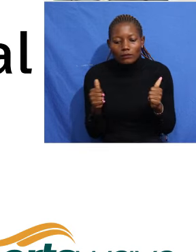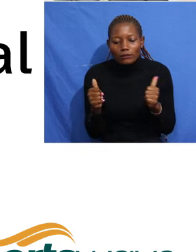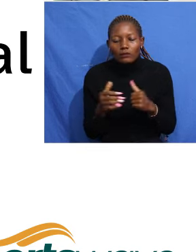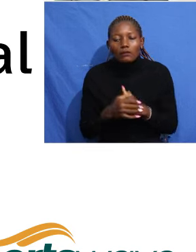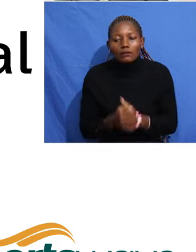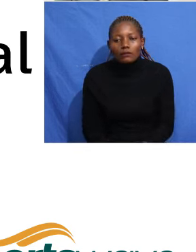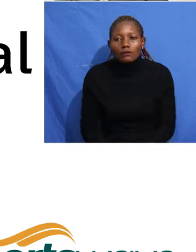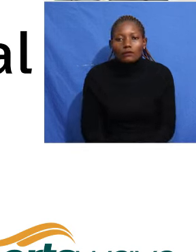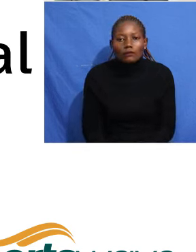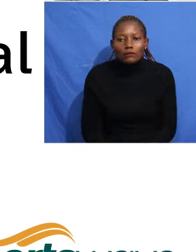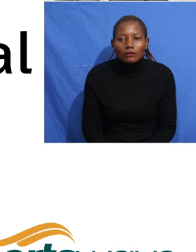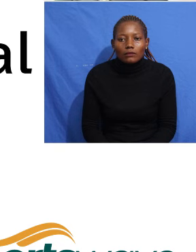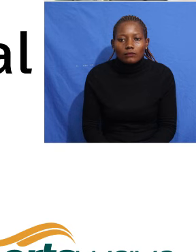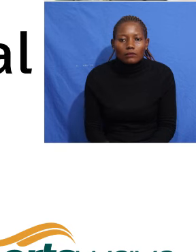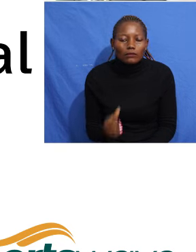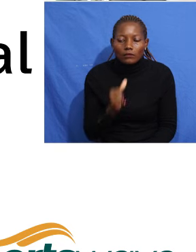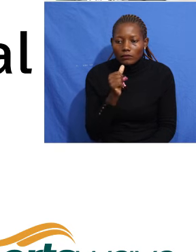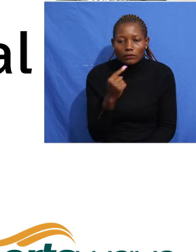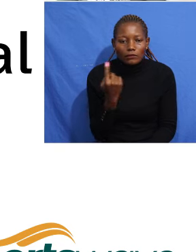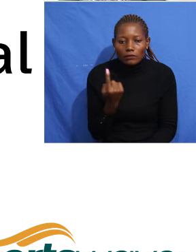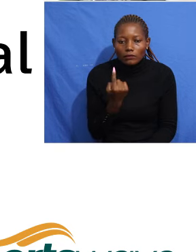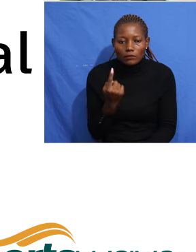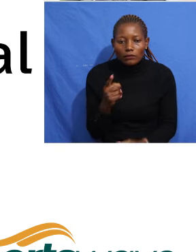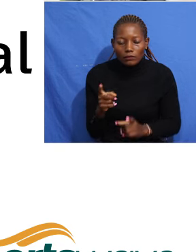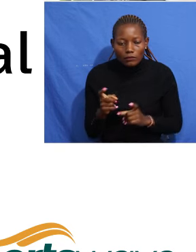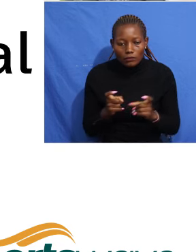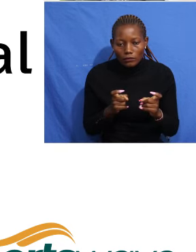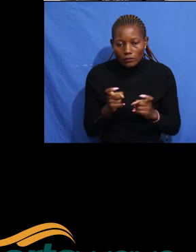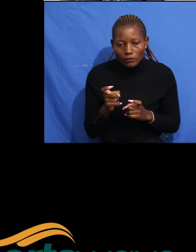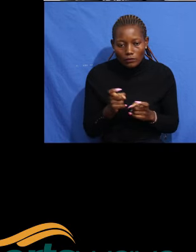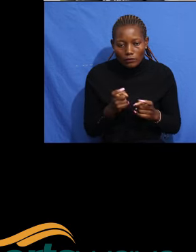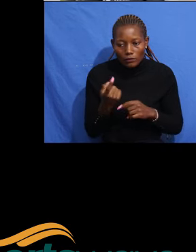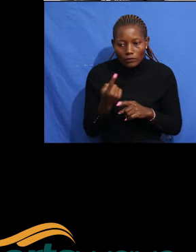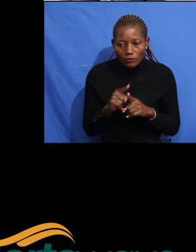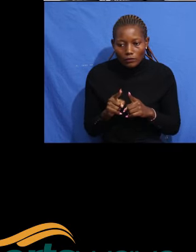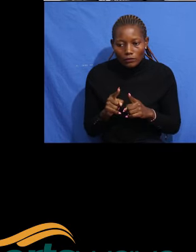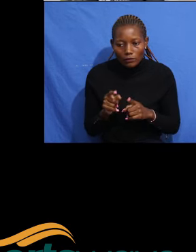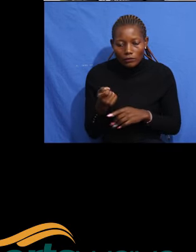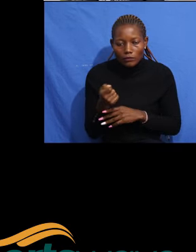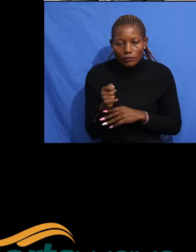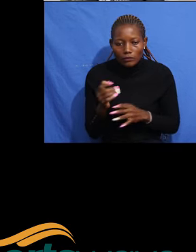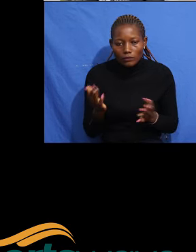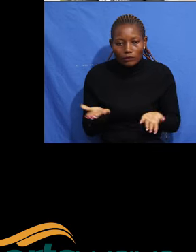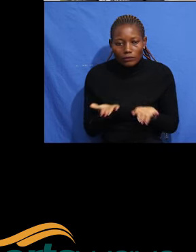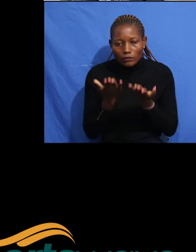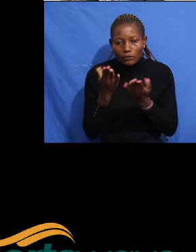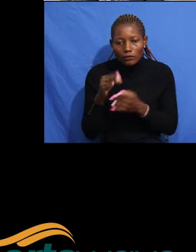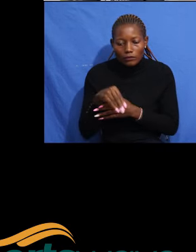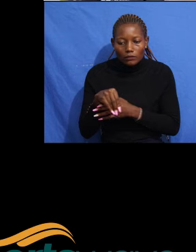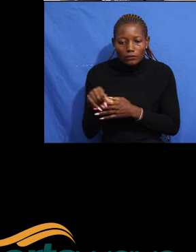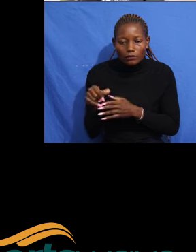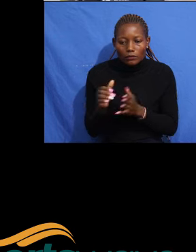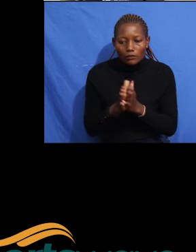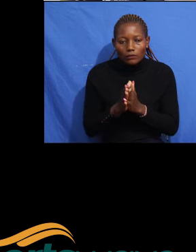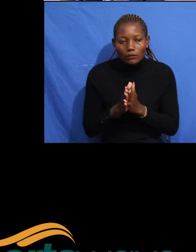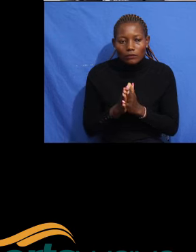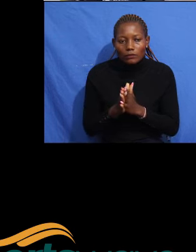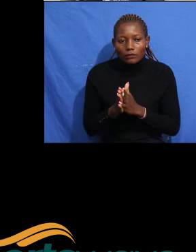So not only controlling the training volume, the key is to improve the quality and quantity of